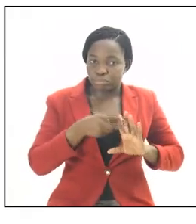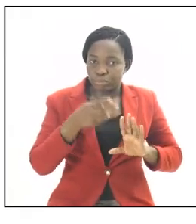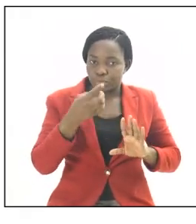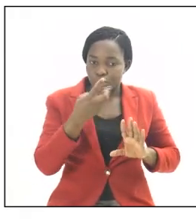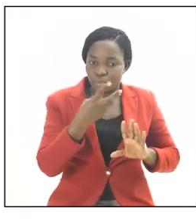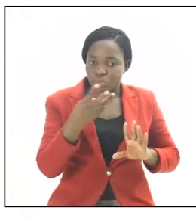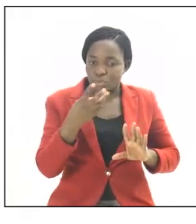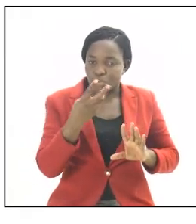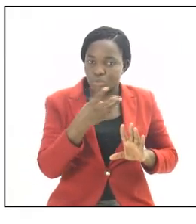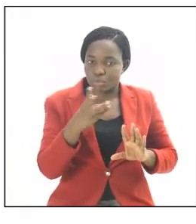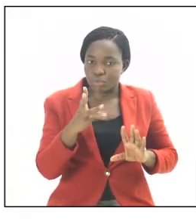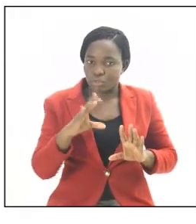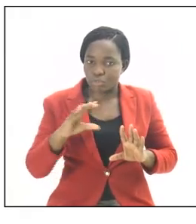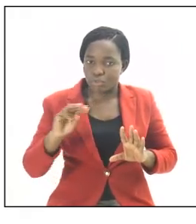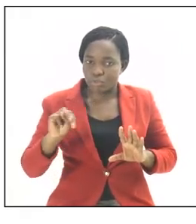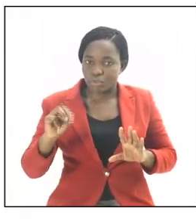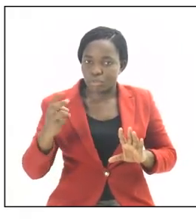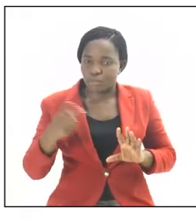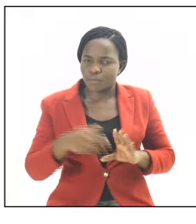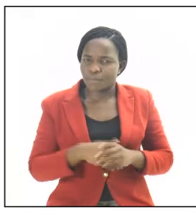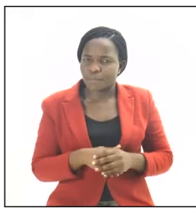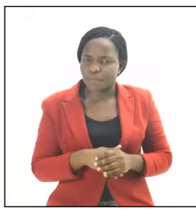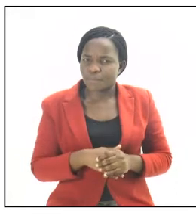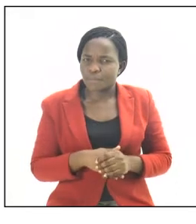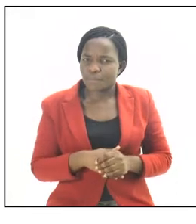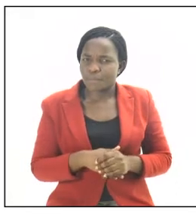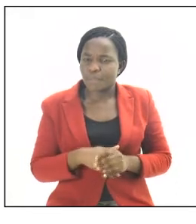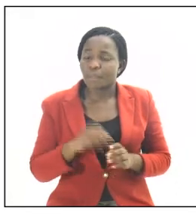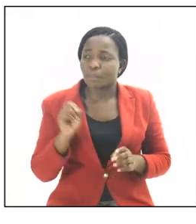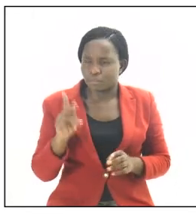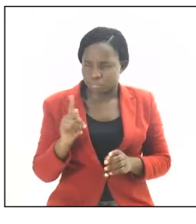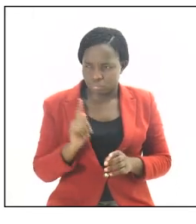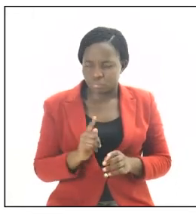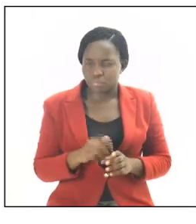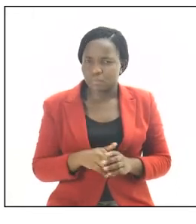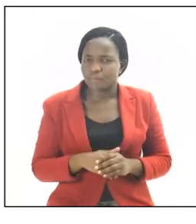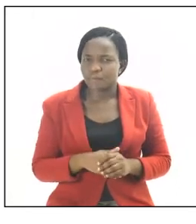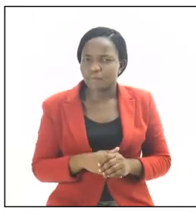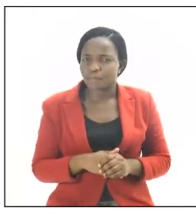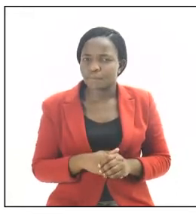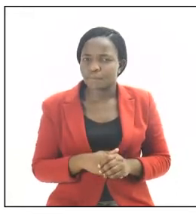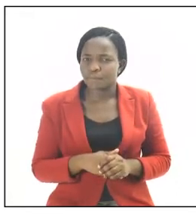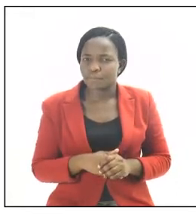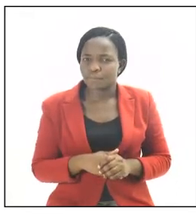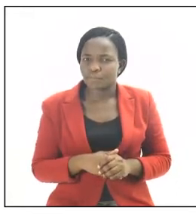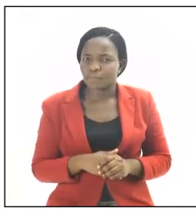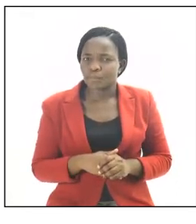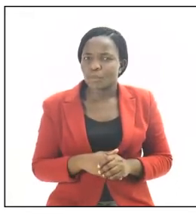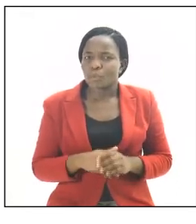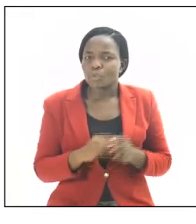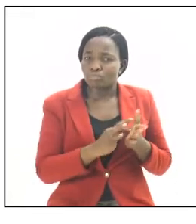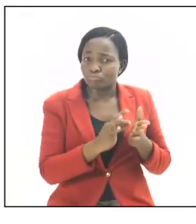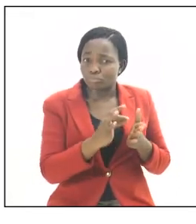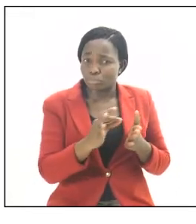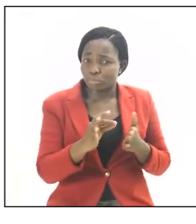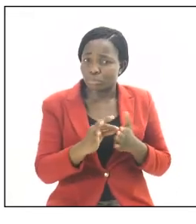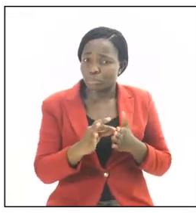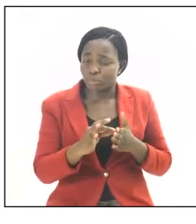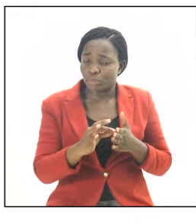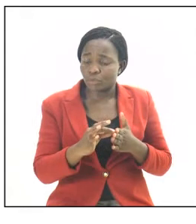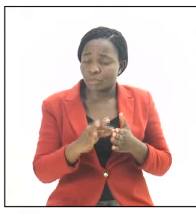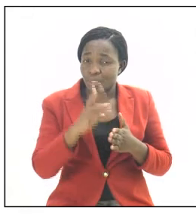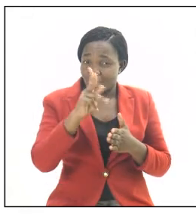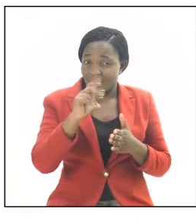squared. Okay, got it. Now for the formula of the area of a kite. It